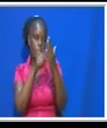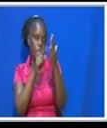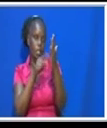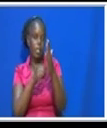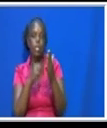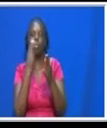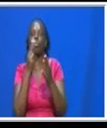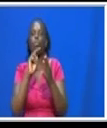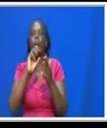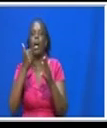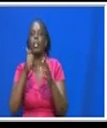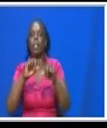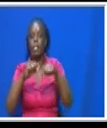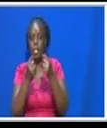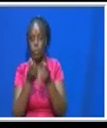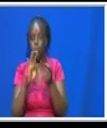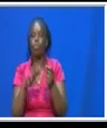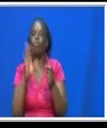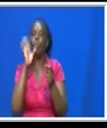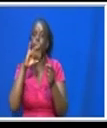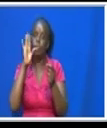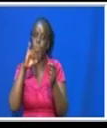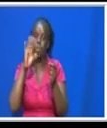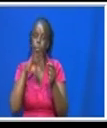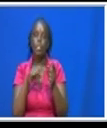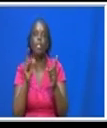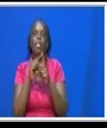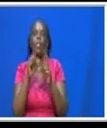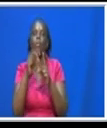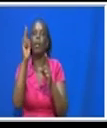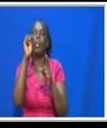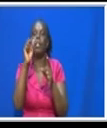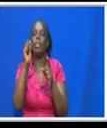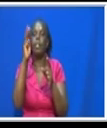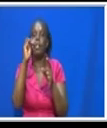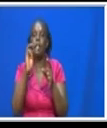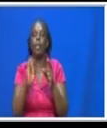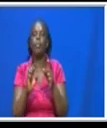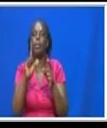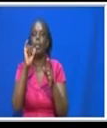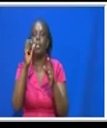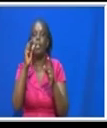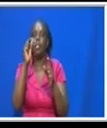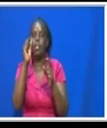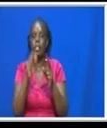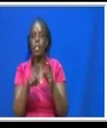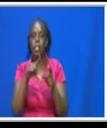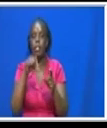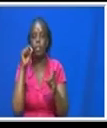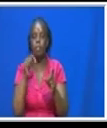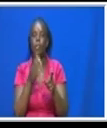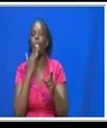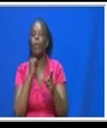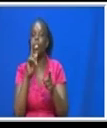2 other types of pollution. So that one, name, list, and identify will simply require you